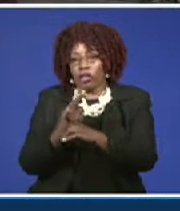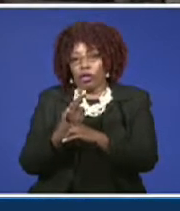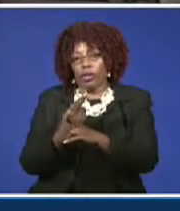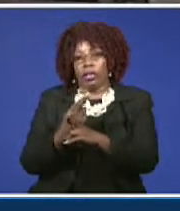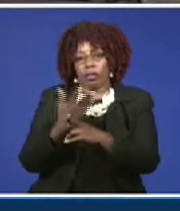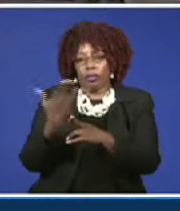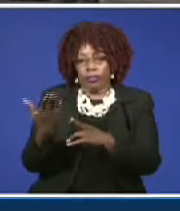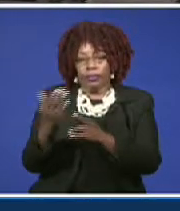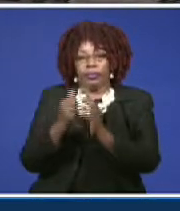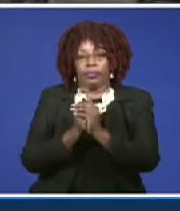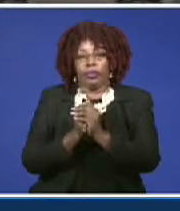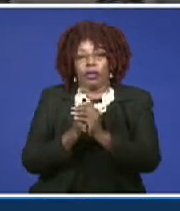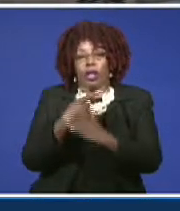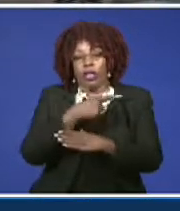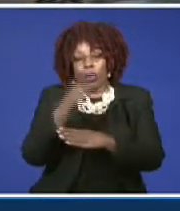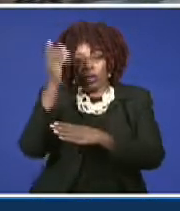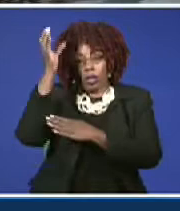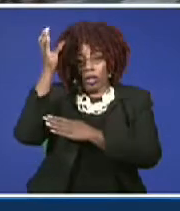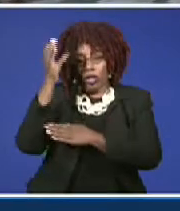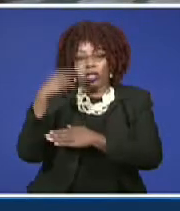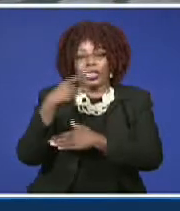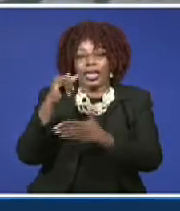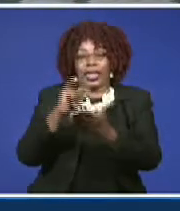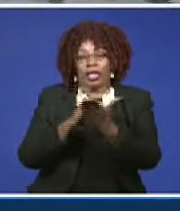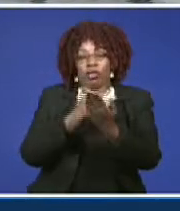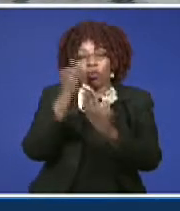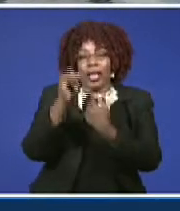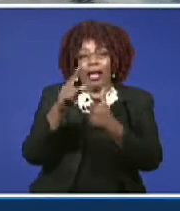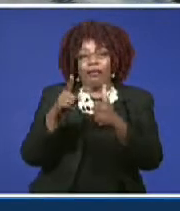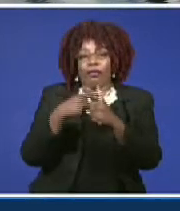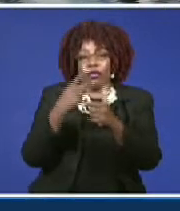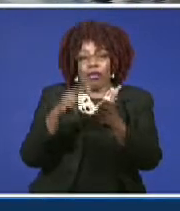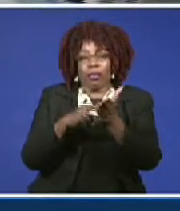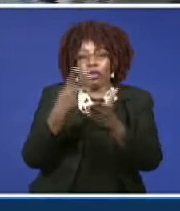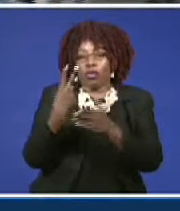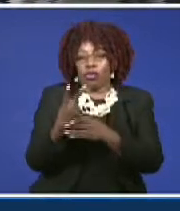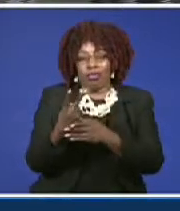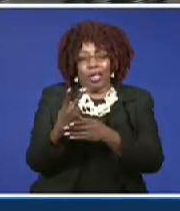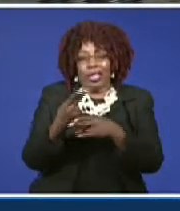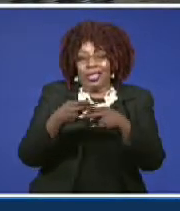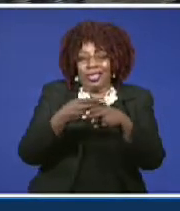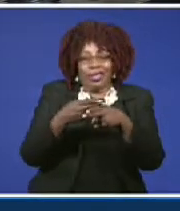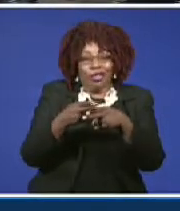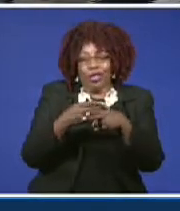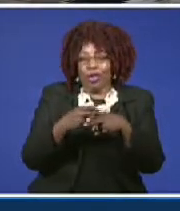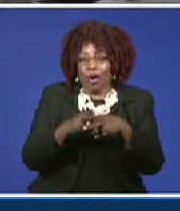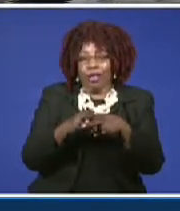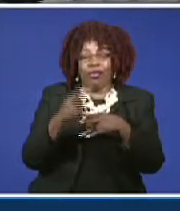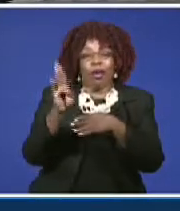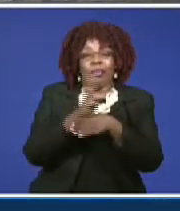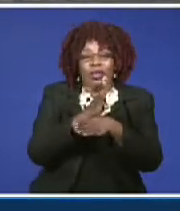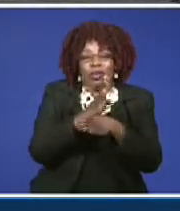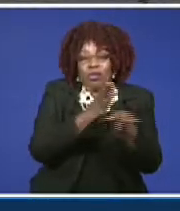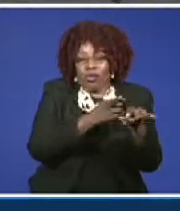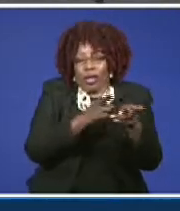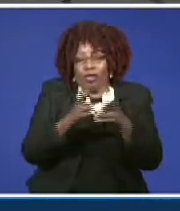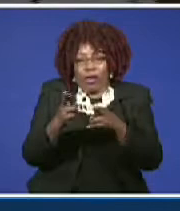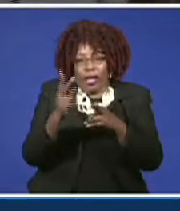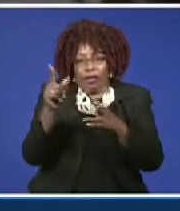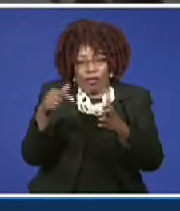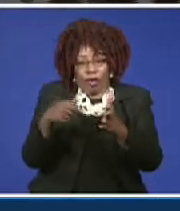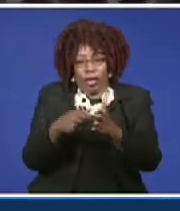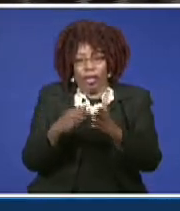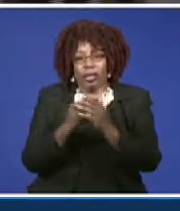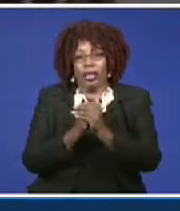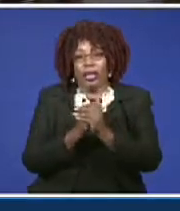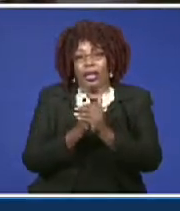agencies. Outside of those concerns, he says July 1st represents too short of a time frame for businesses to prepare. That gives the